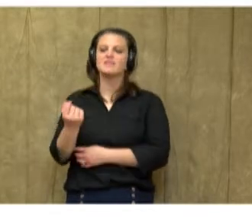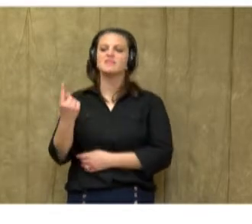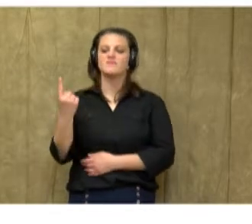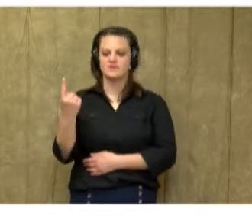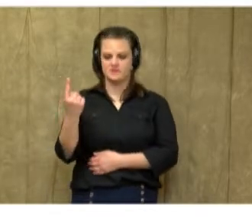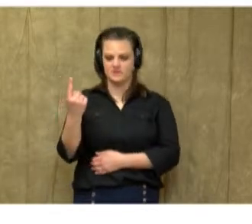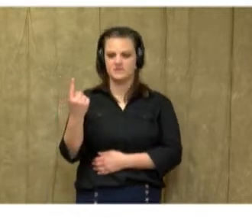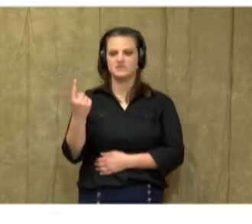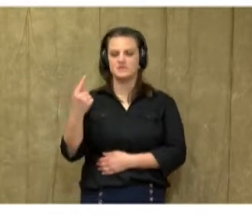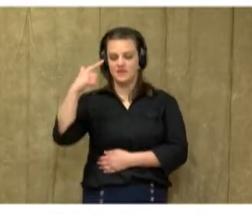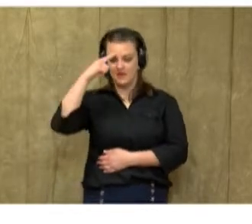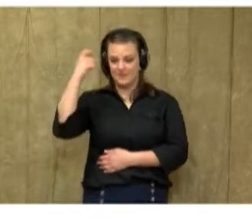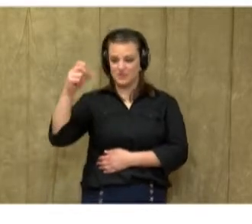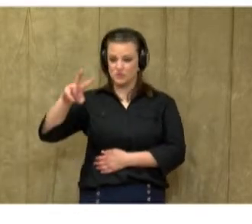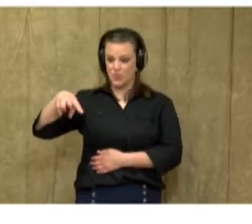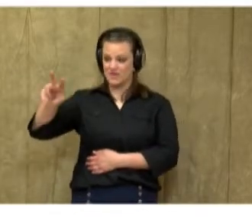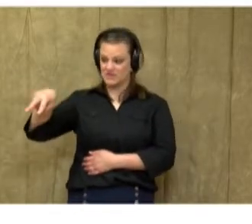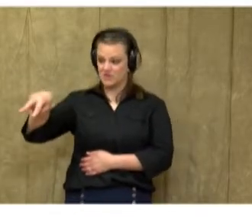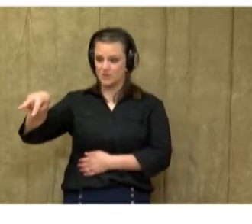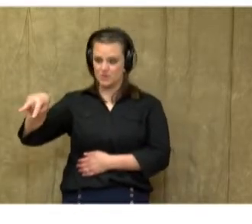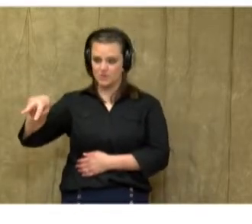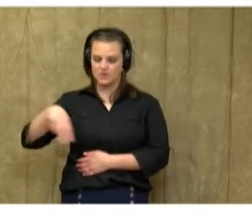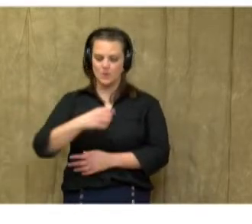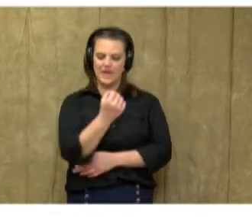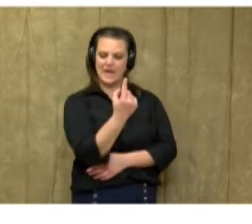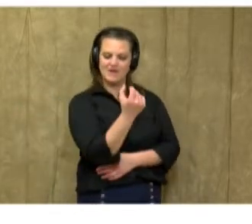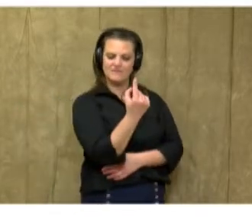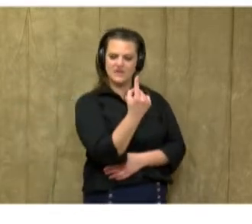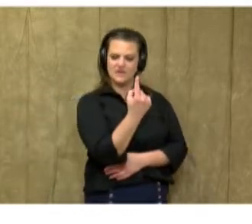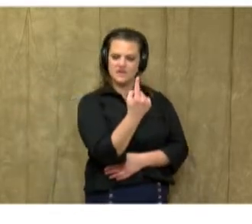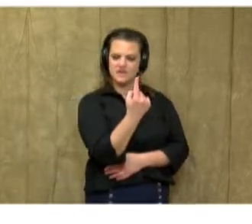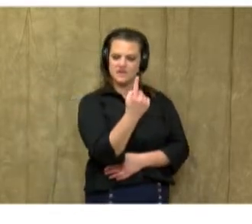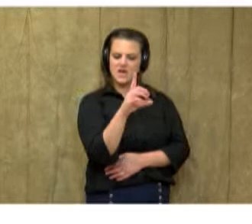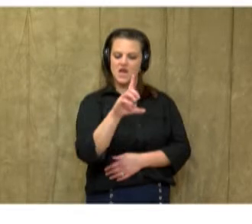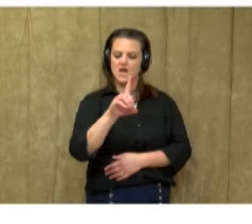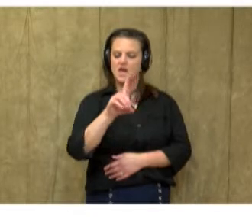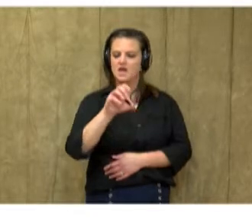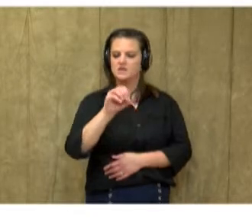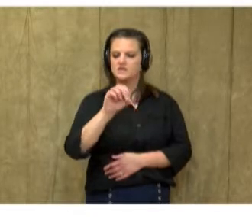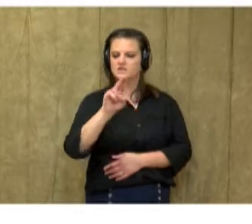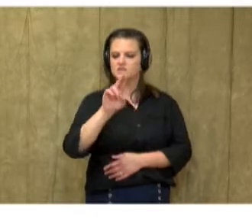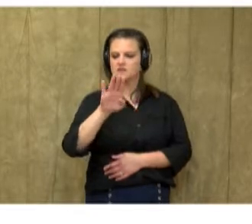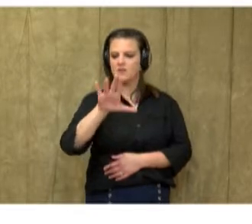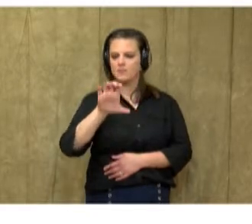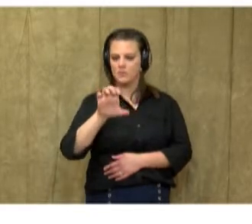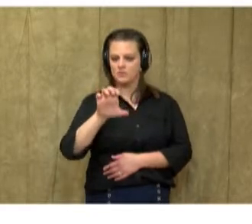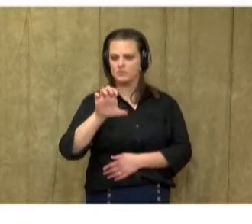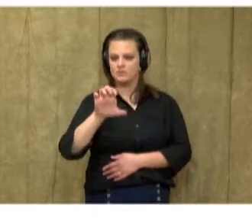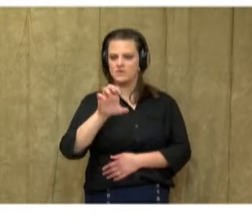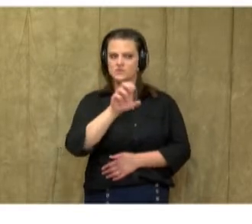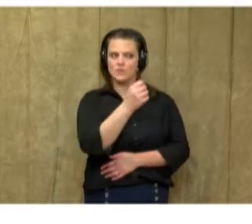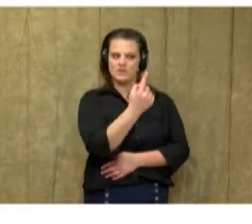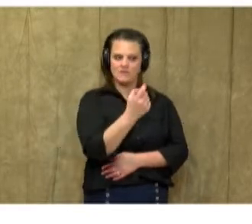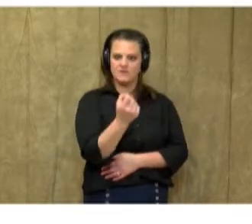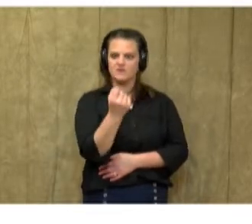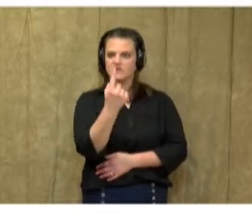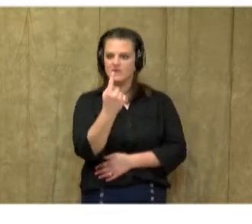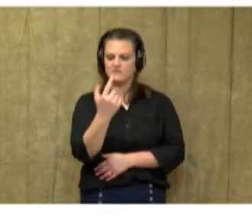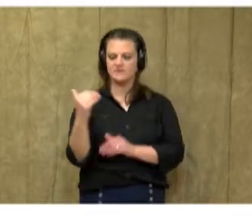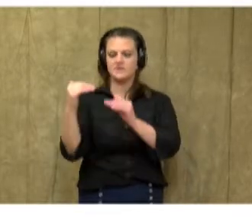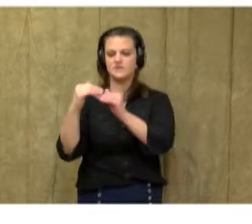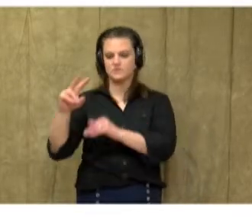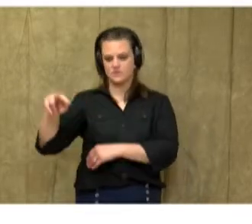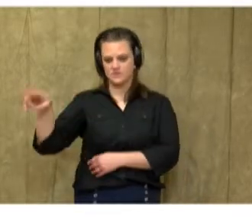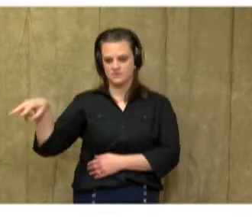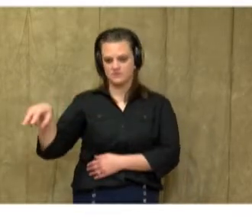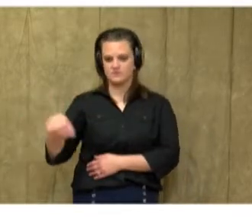11. Yeah, because when I double 11, 11 added to 11 makes 22, and so 11